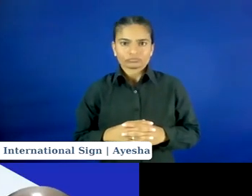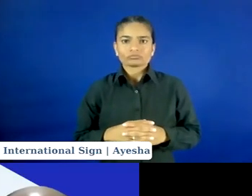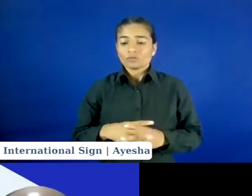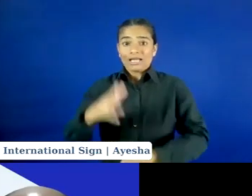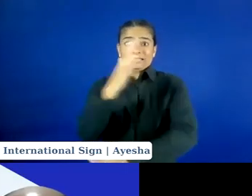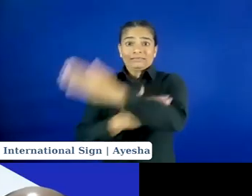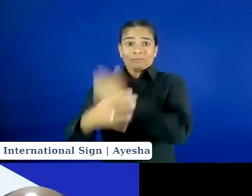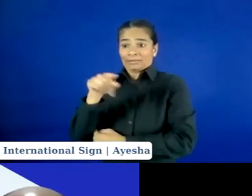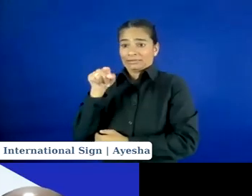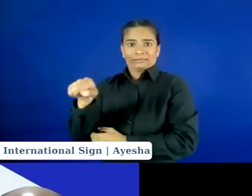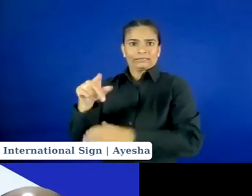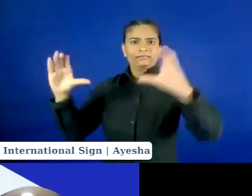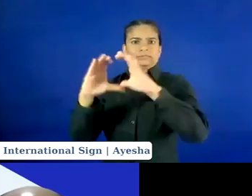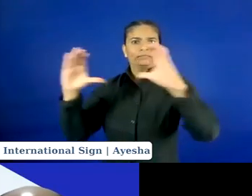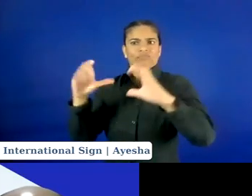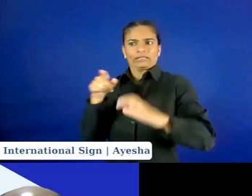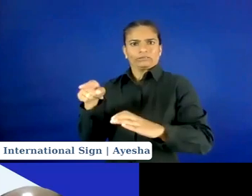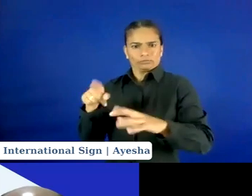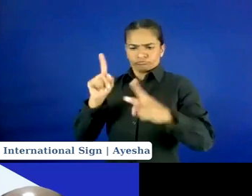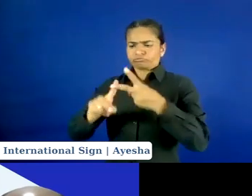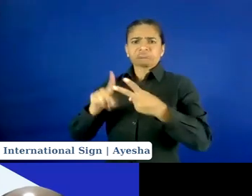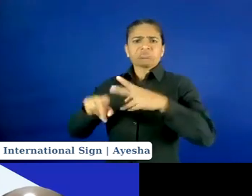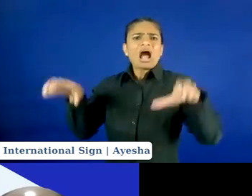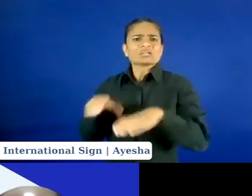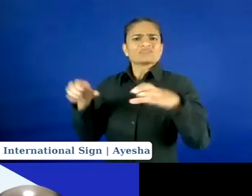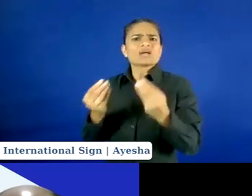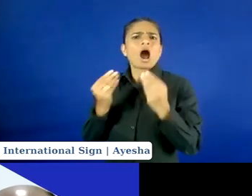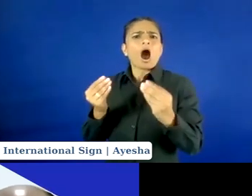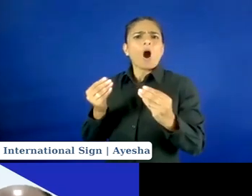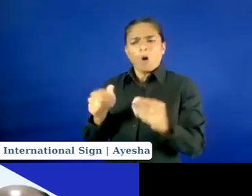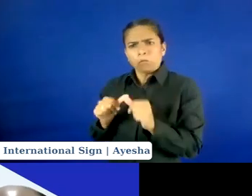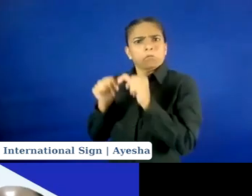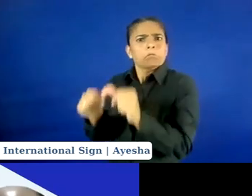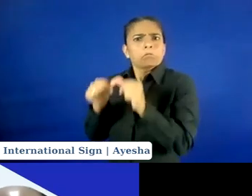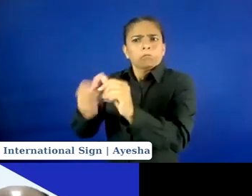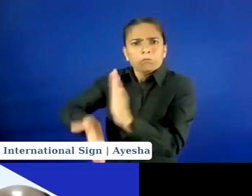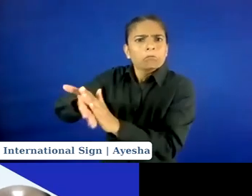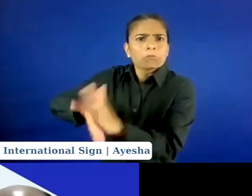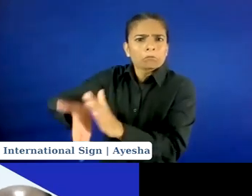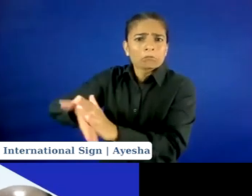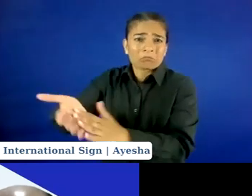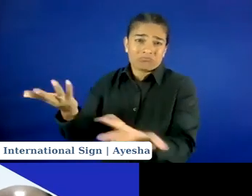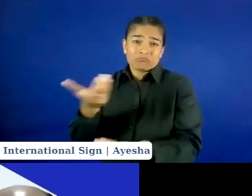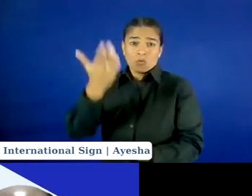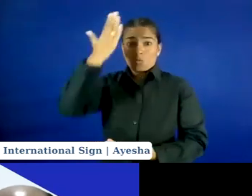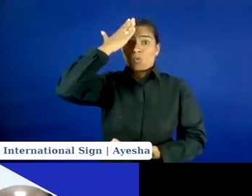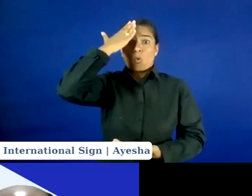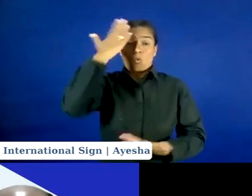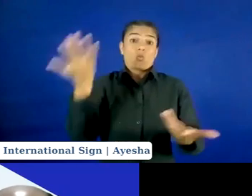other activities, and this is basically, you know, the fact that we all know now